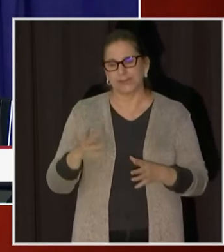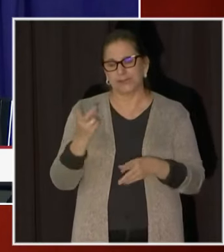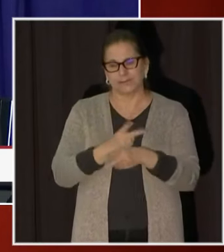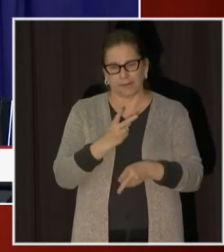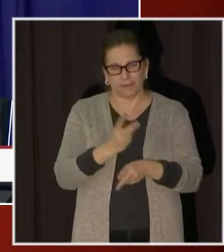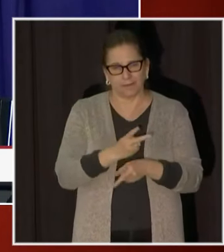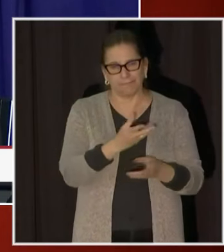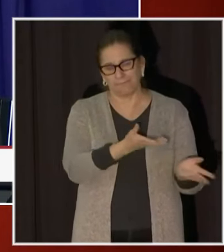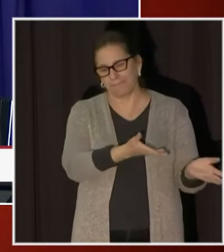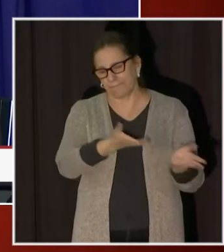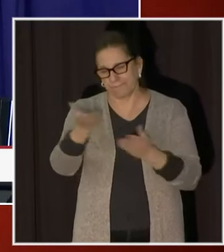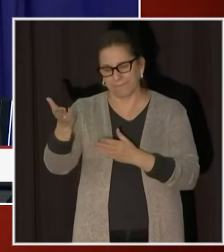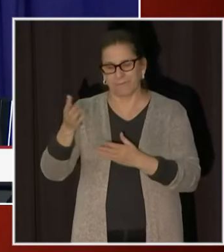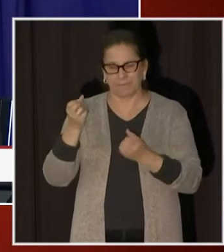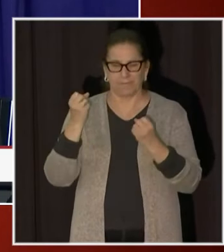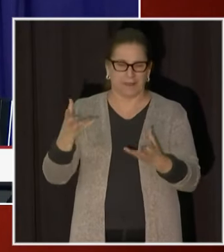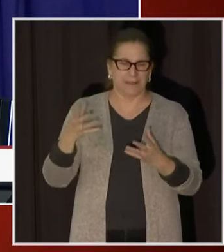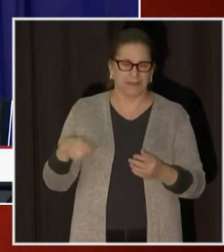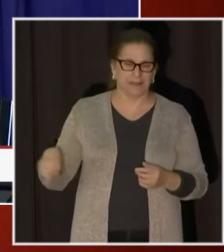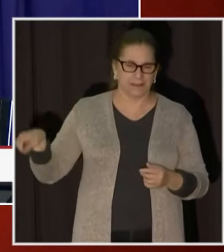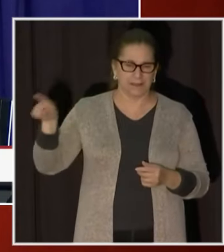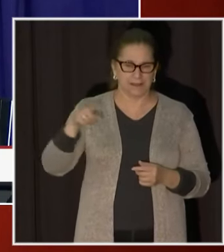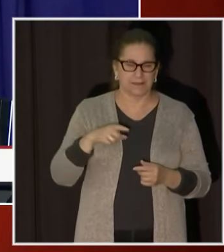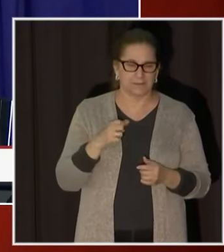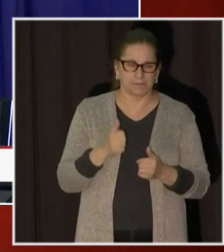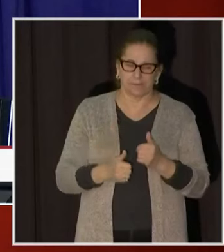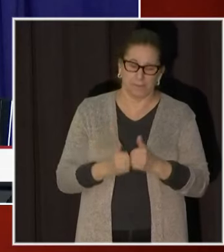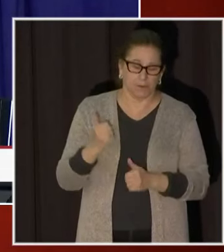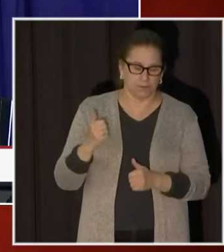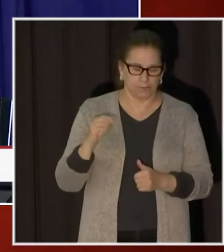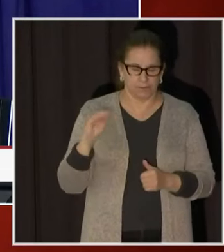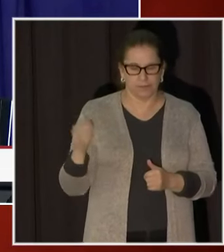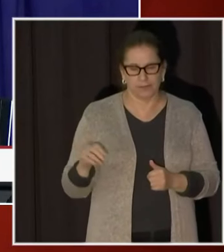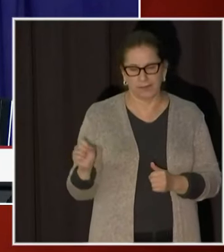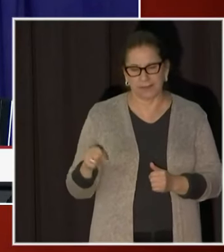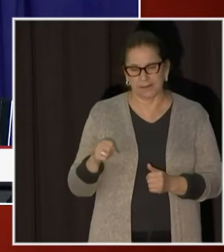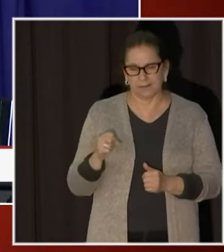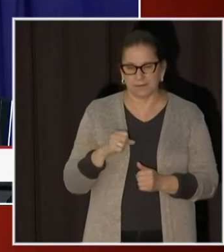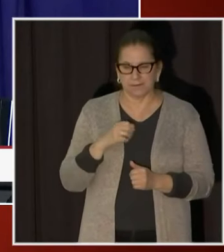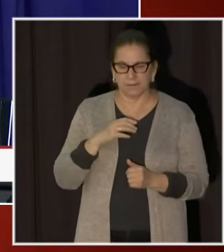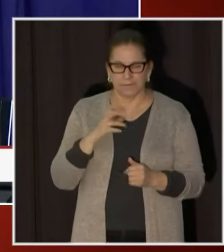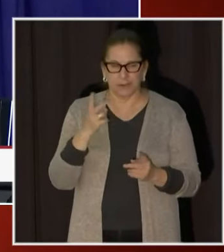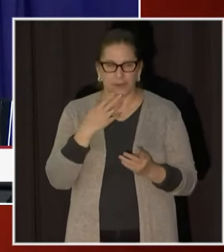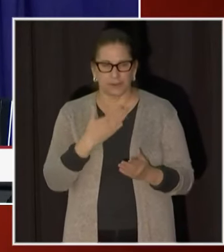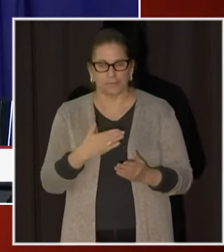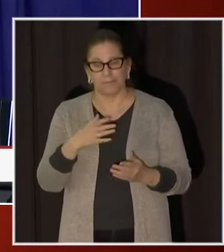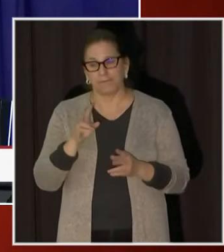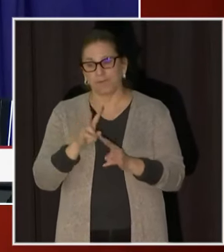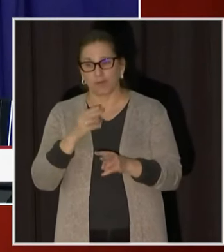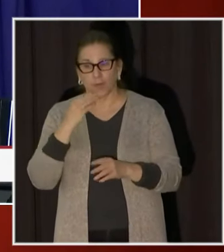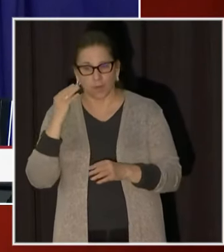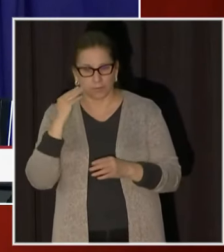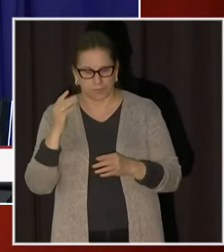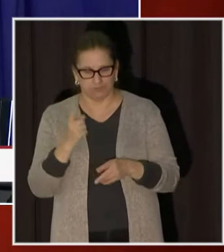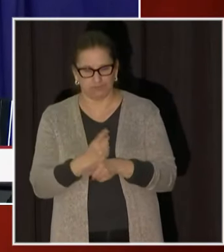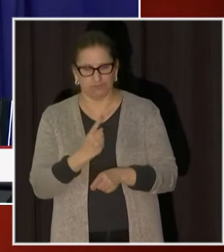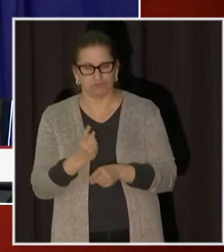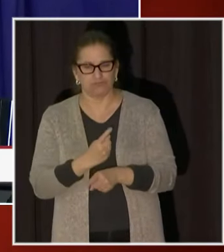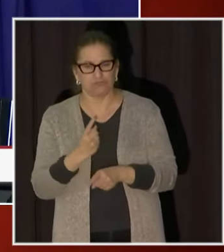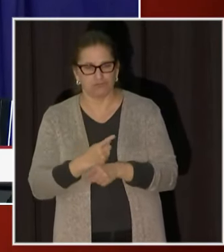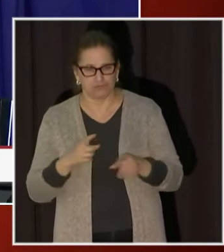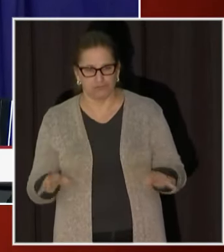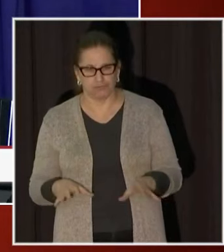so we've had a pretty good response from families and funeral homes making that